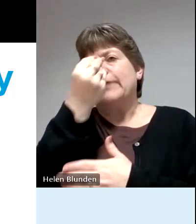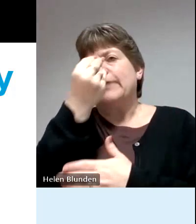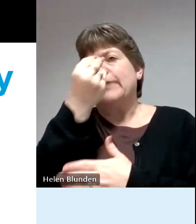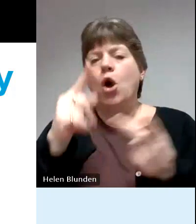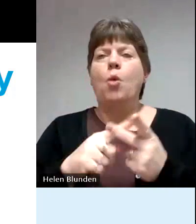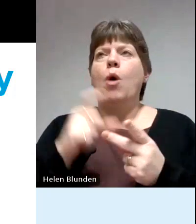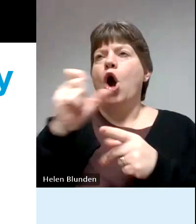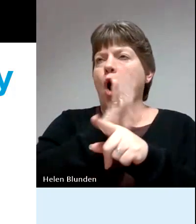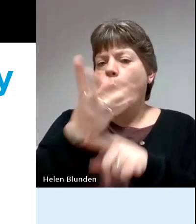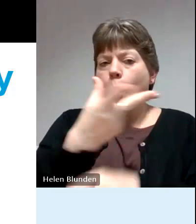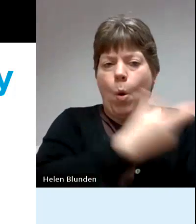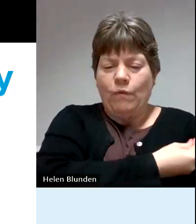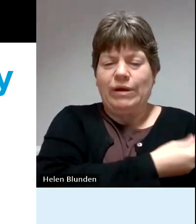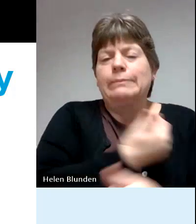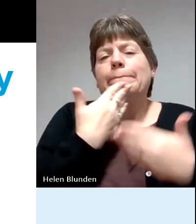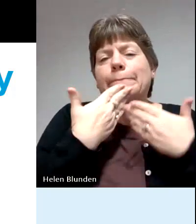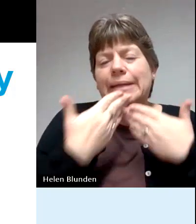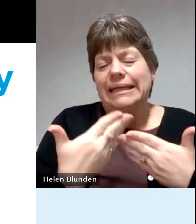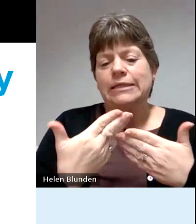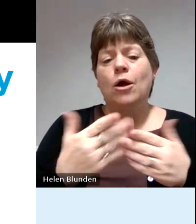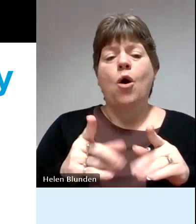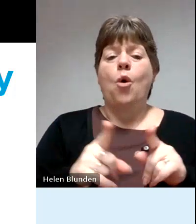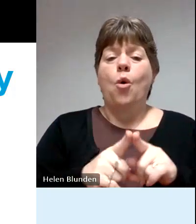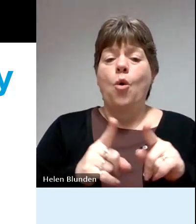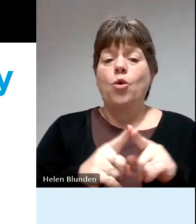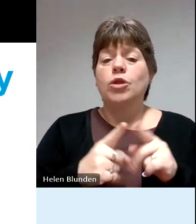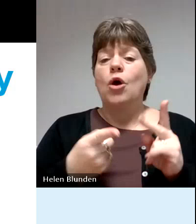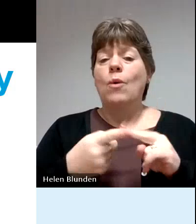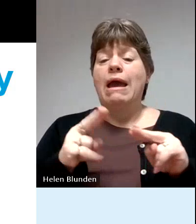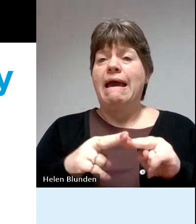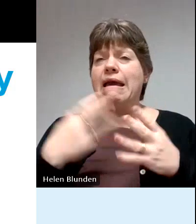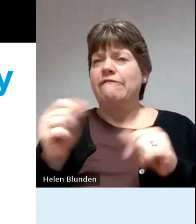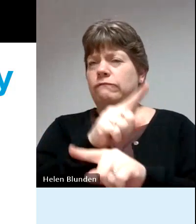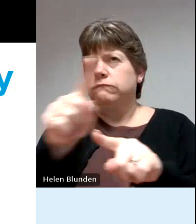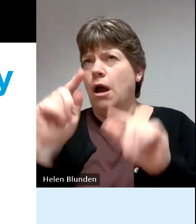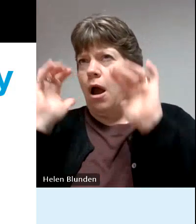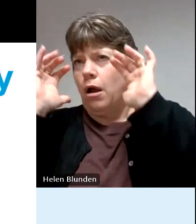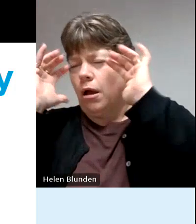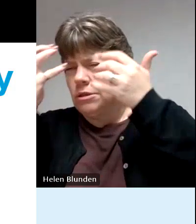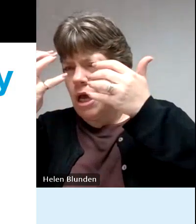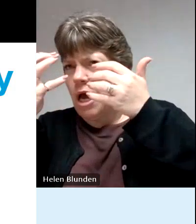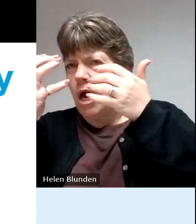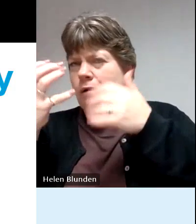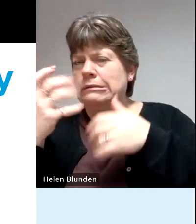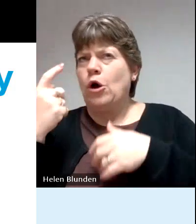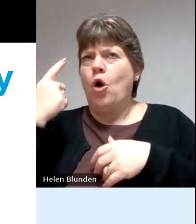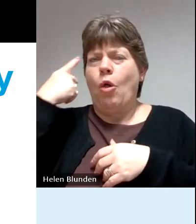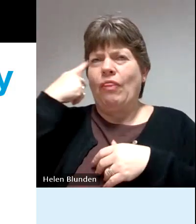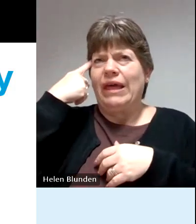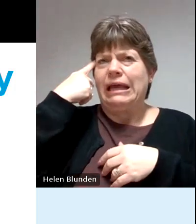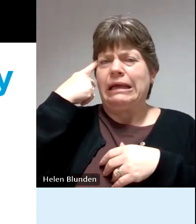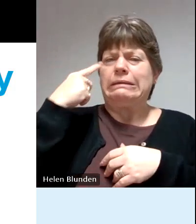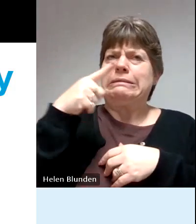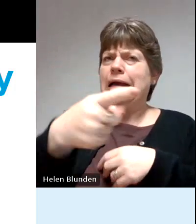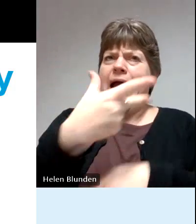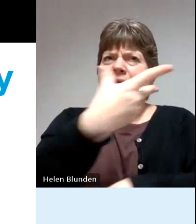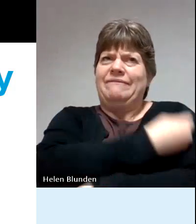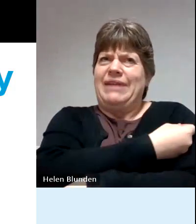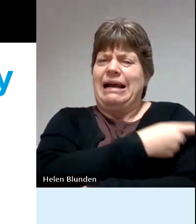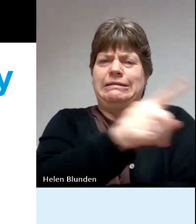for COVID. Obviously, it goes without saying, if you've got any concerns or you even think there's a suggestion that those vaccinations